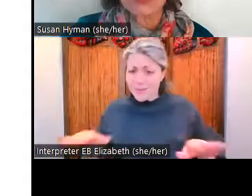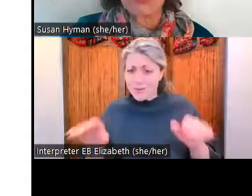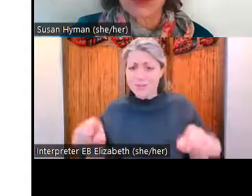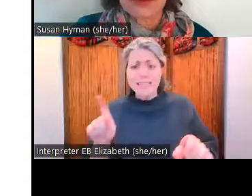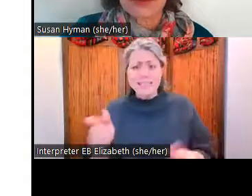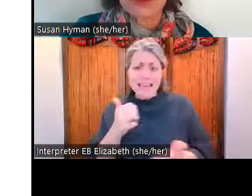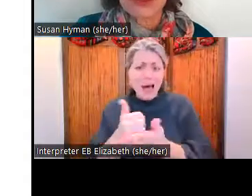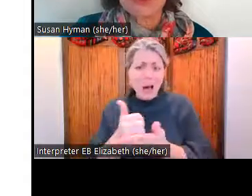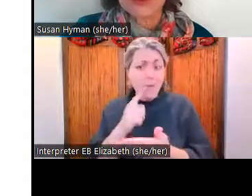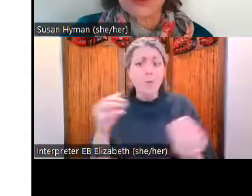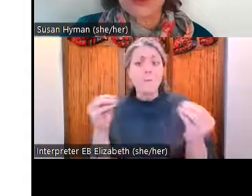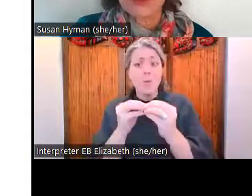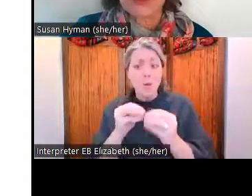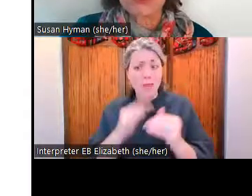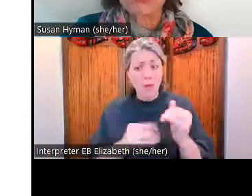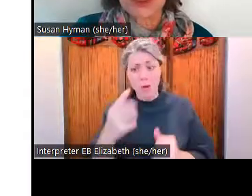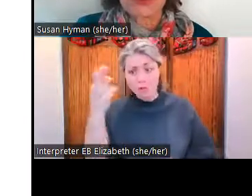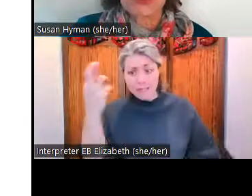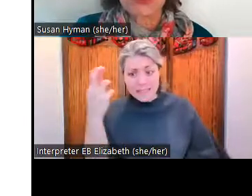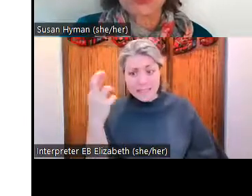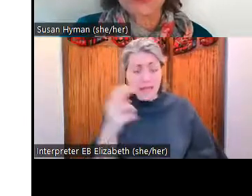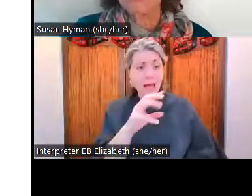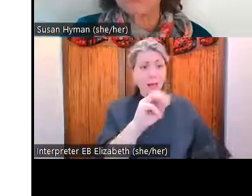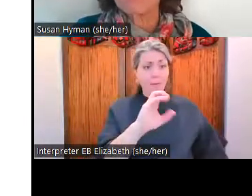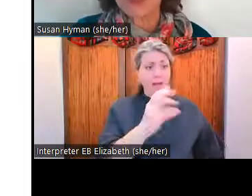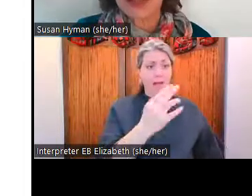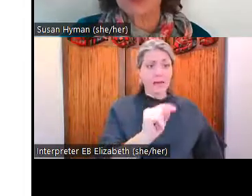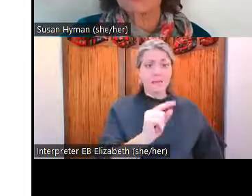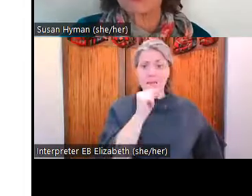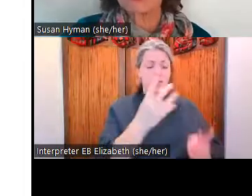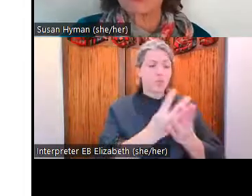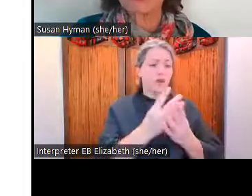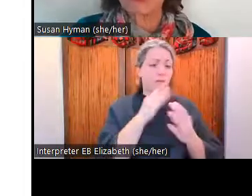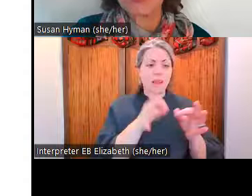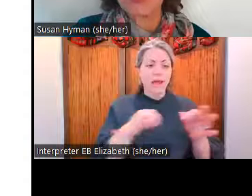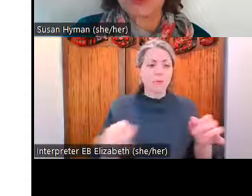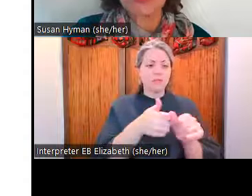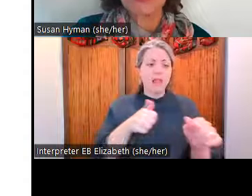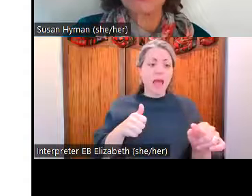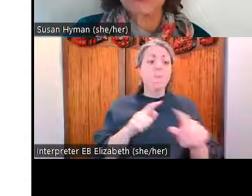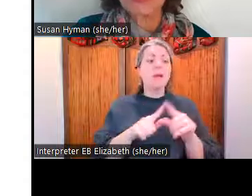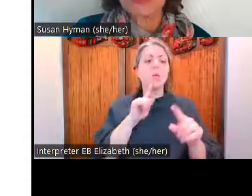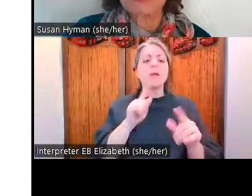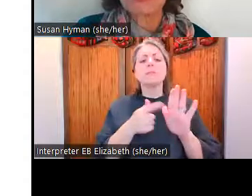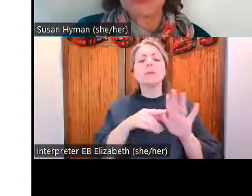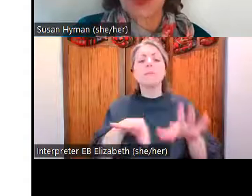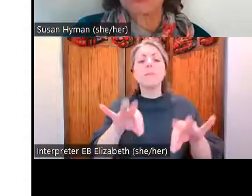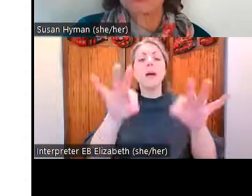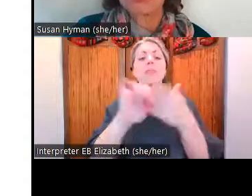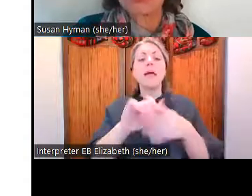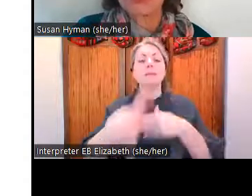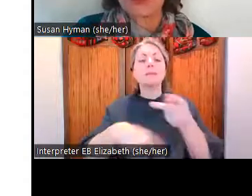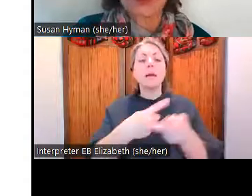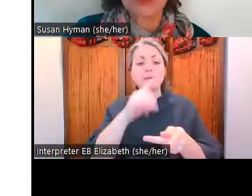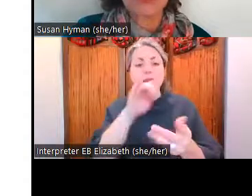And whereas the MCHAT is not a screen for language delay, it will pick up children with language delay and other reasons